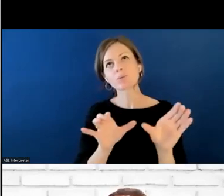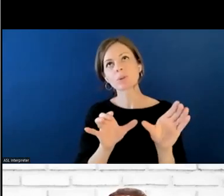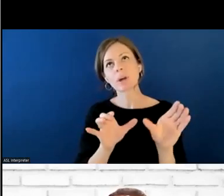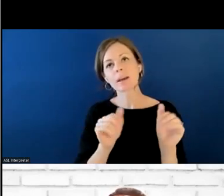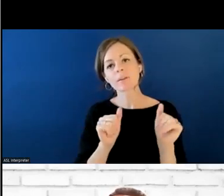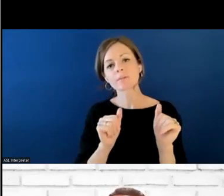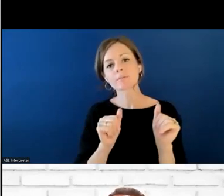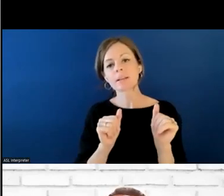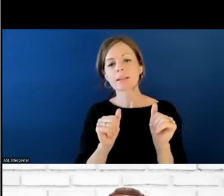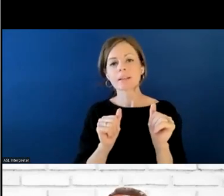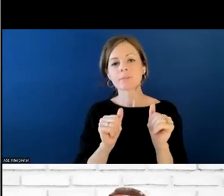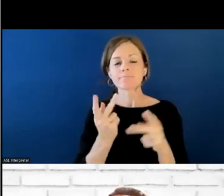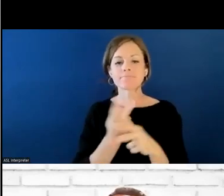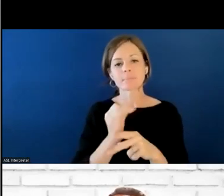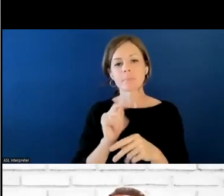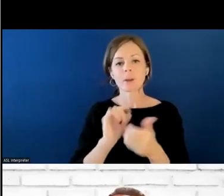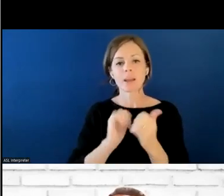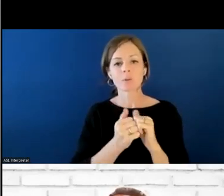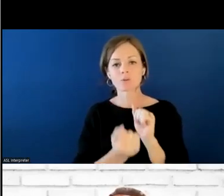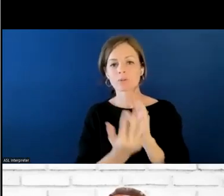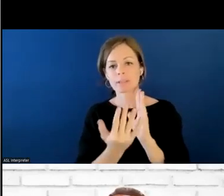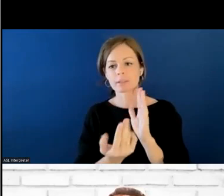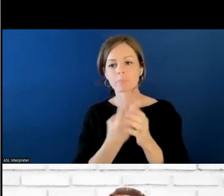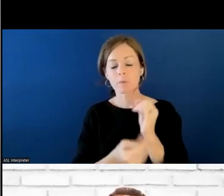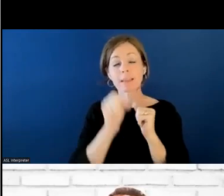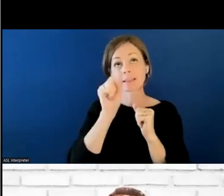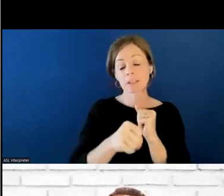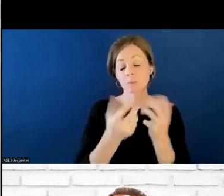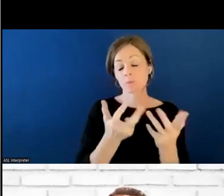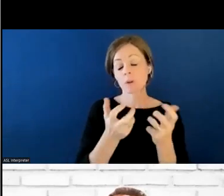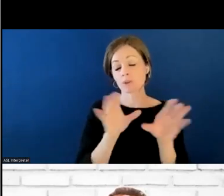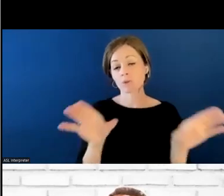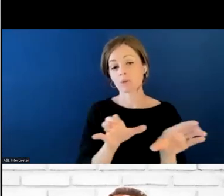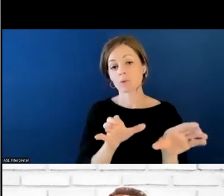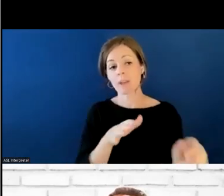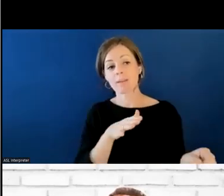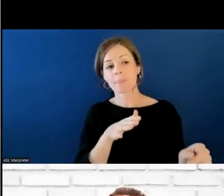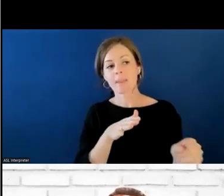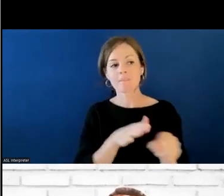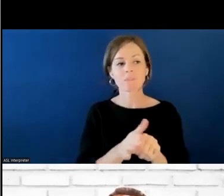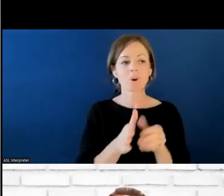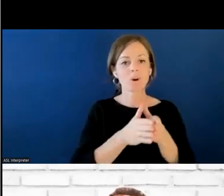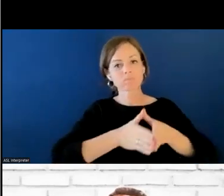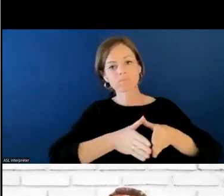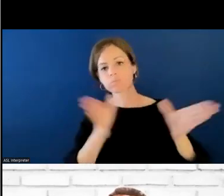anyway, because yes, we would love to do a full-blown national